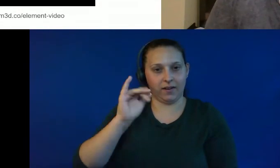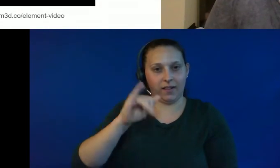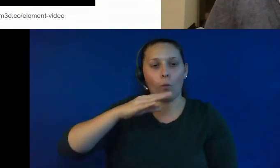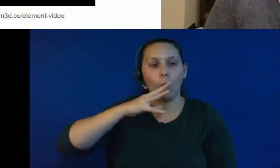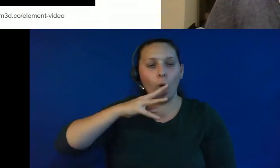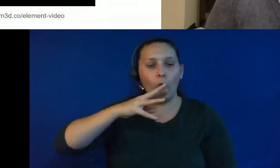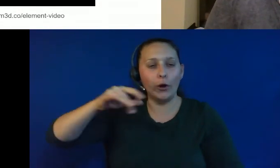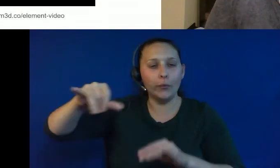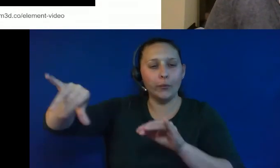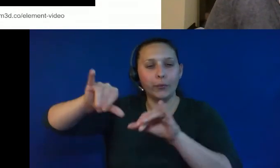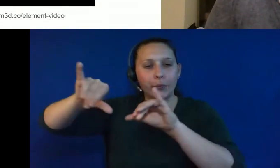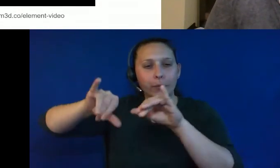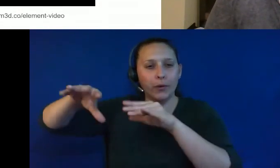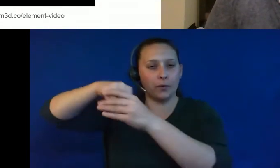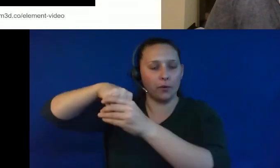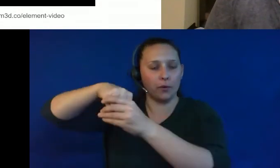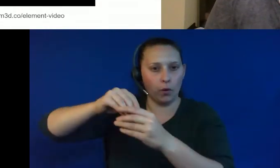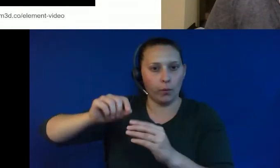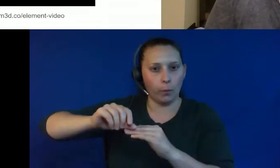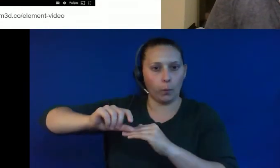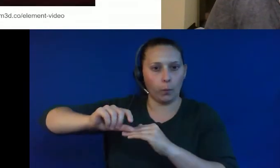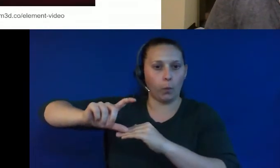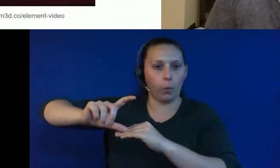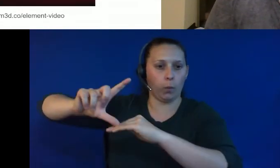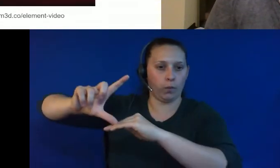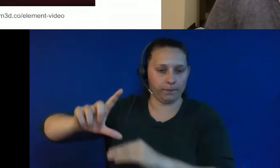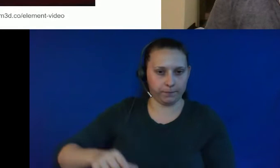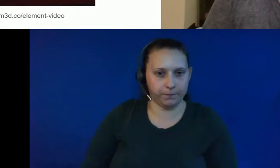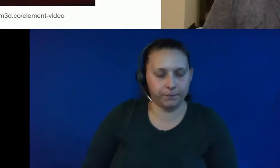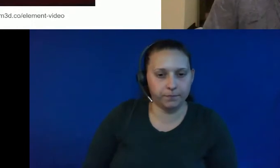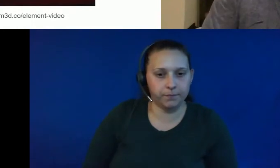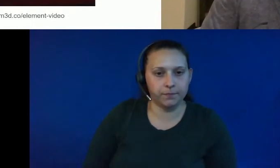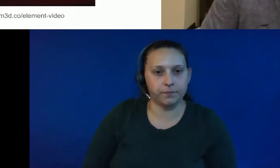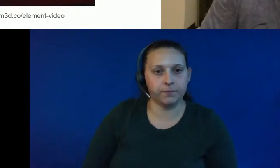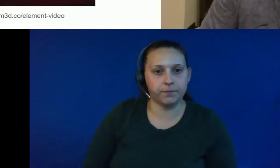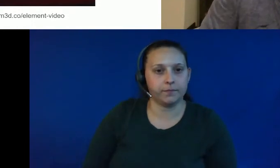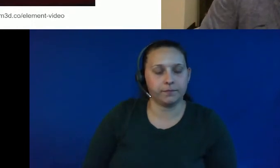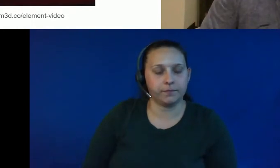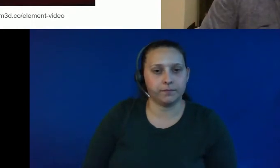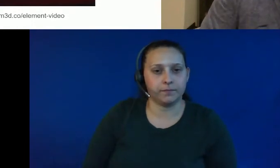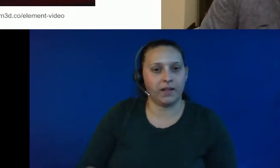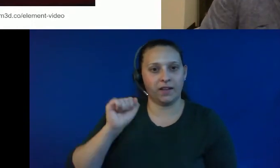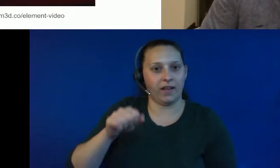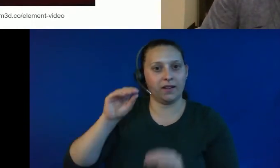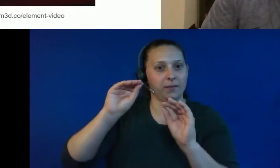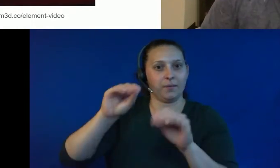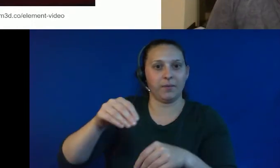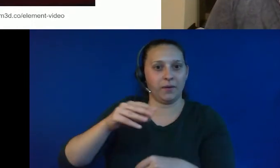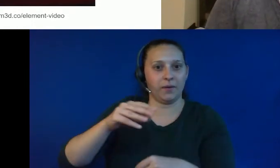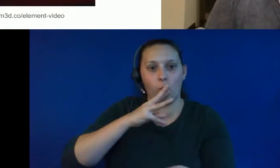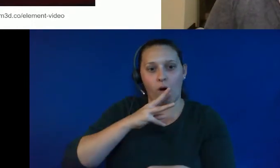water-soluble filaments that I was speaking about earlier. And it'll print it up just like that, and you can soak it in water and have the final